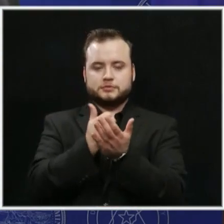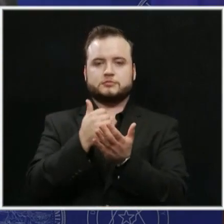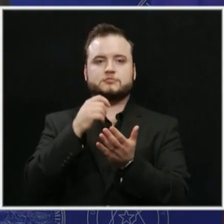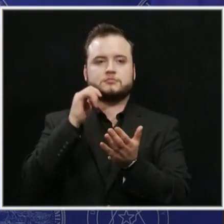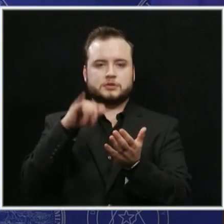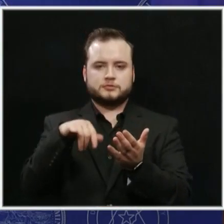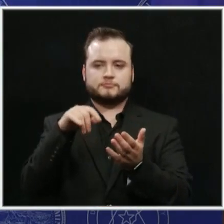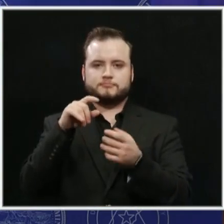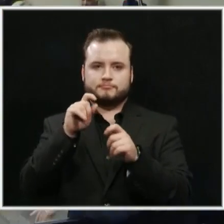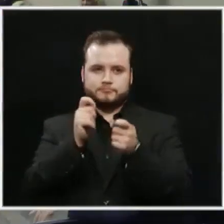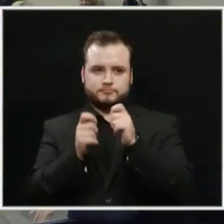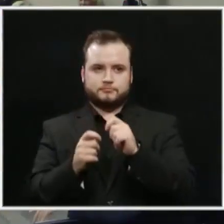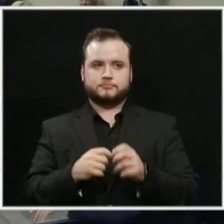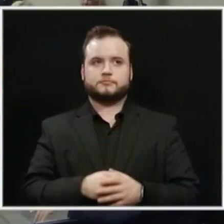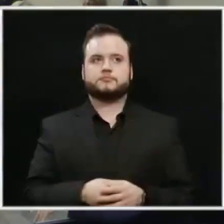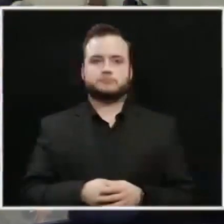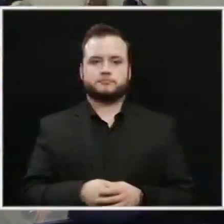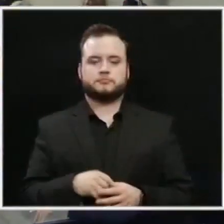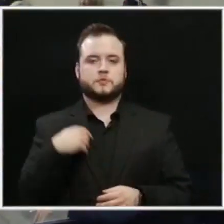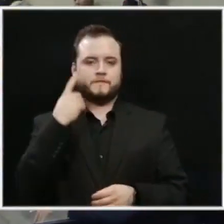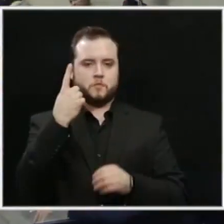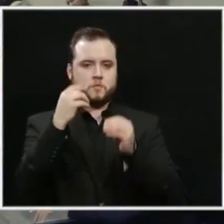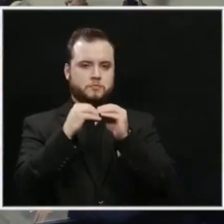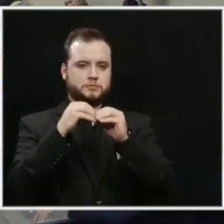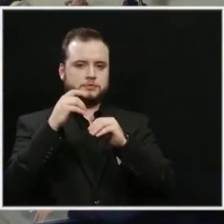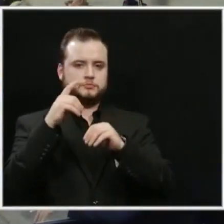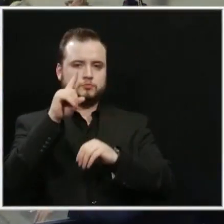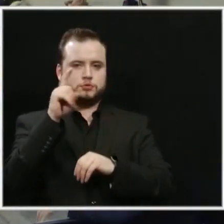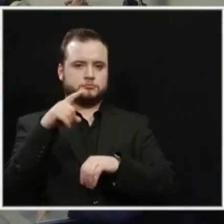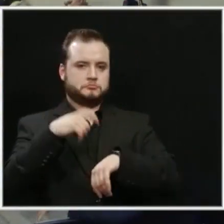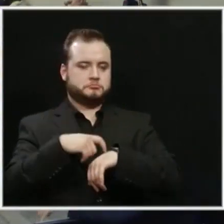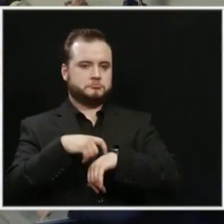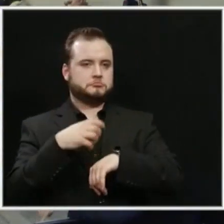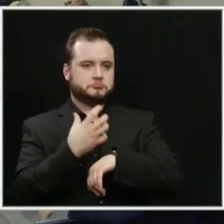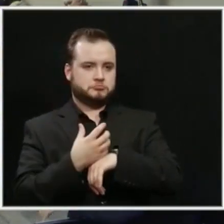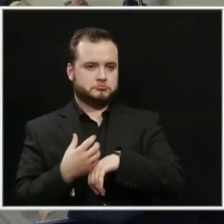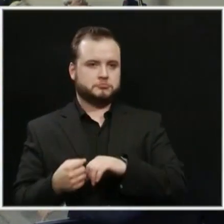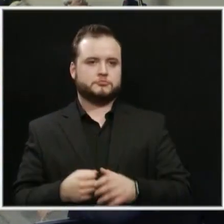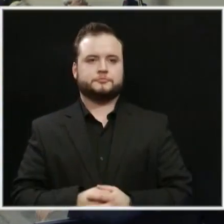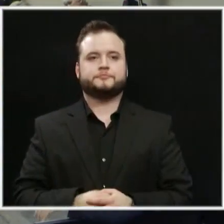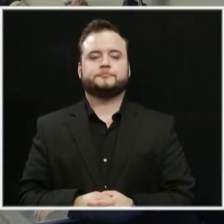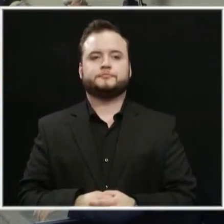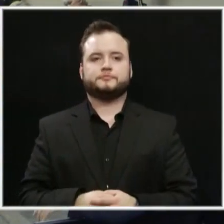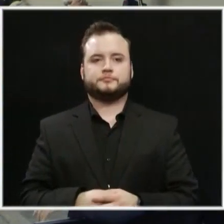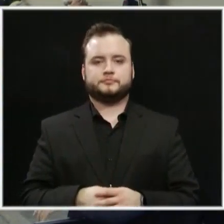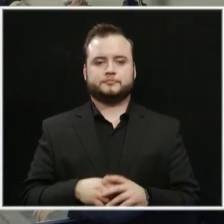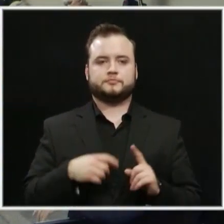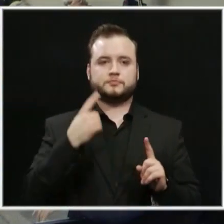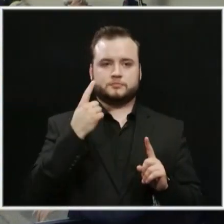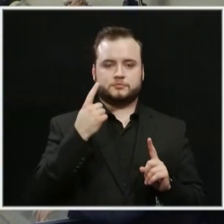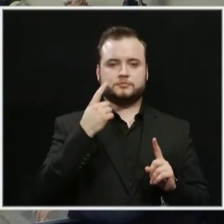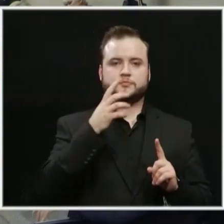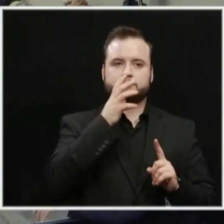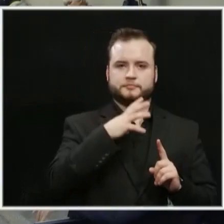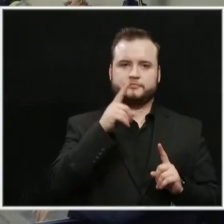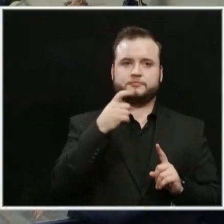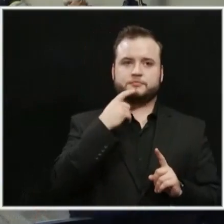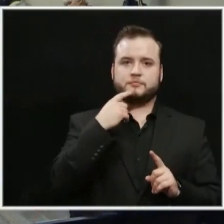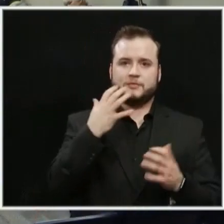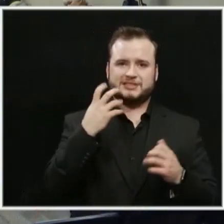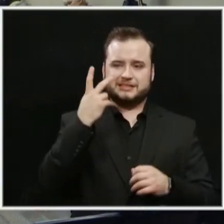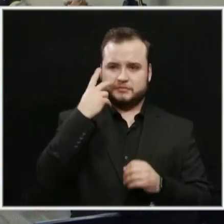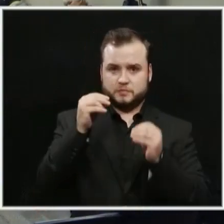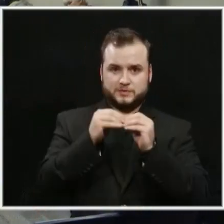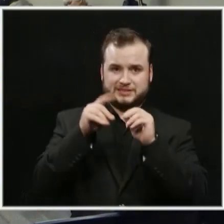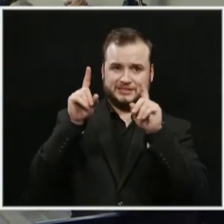more question today. Governor, we've heard you say you'd like to see more testing at food processing plants. Yeah. Can you speak to what's in place now at